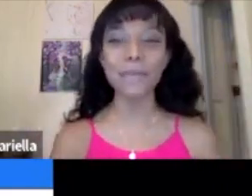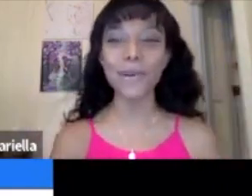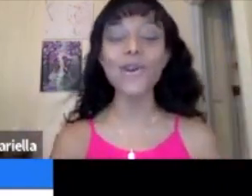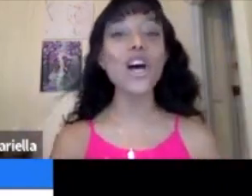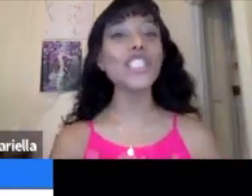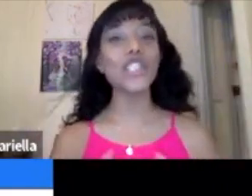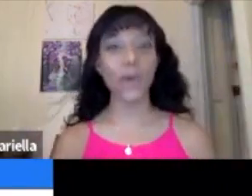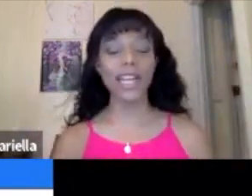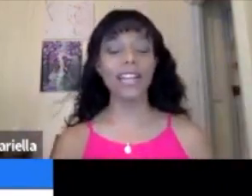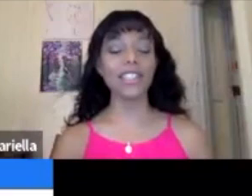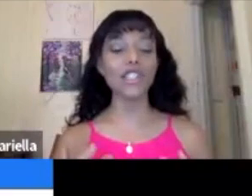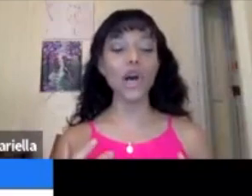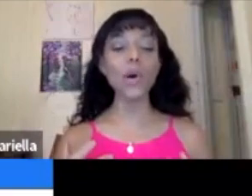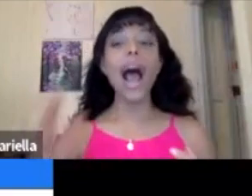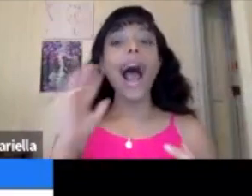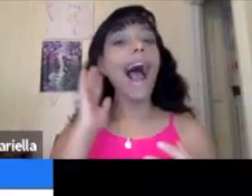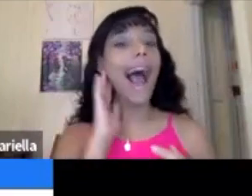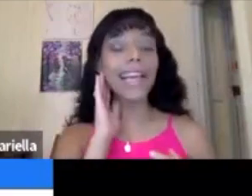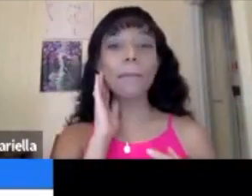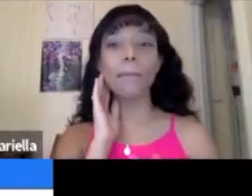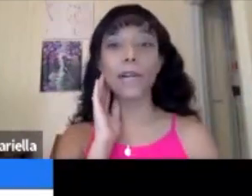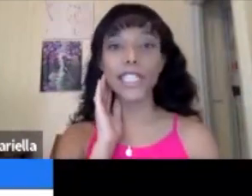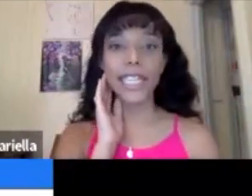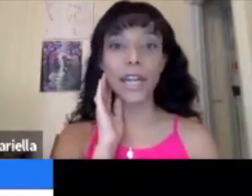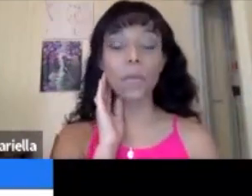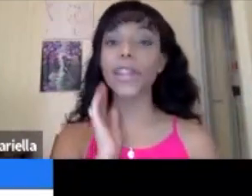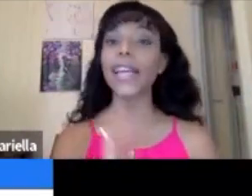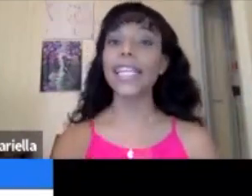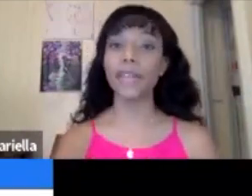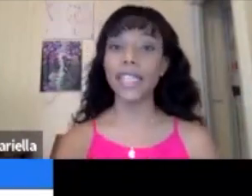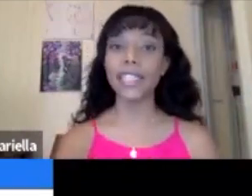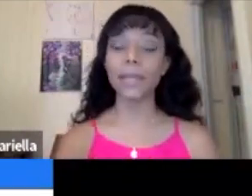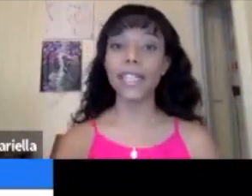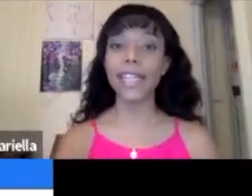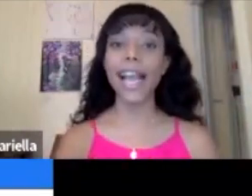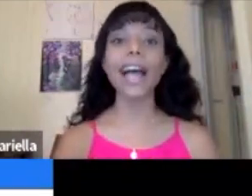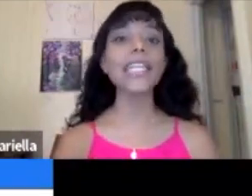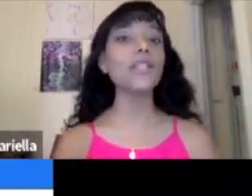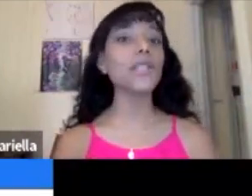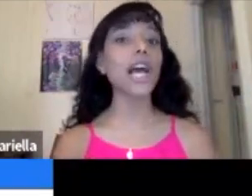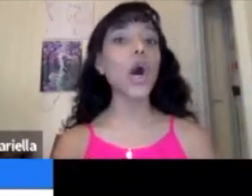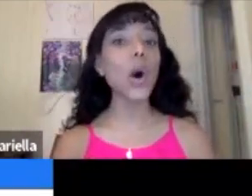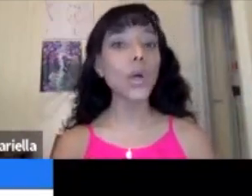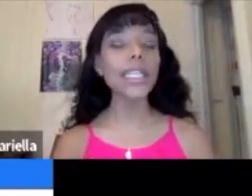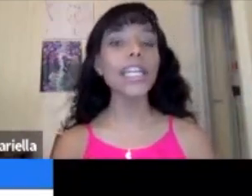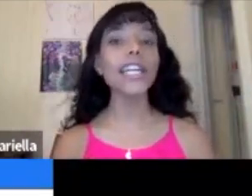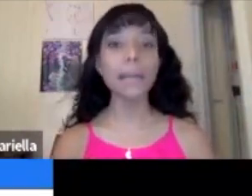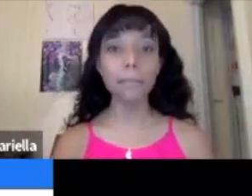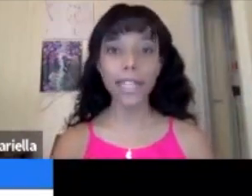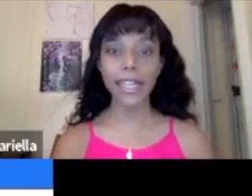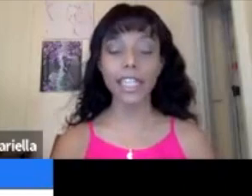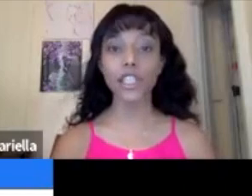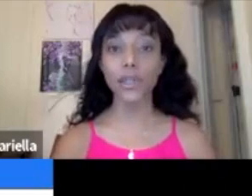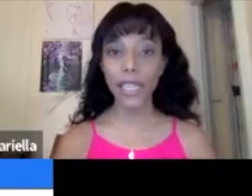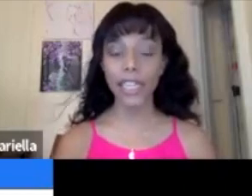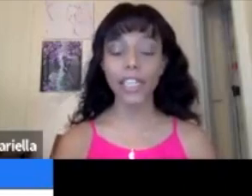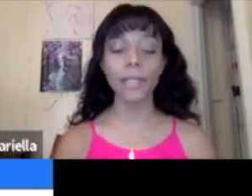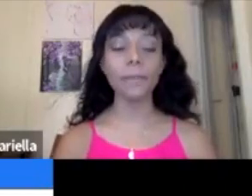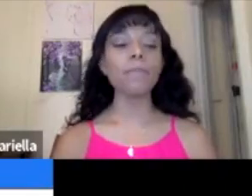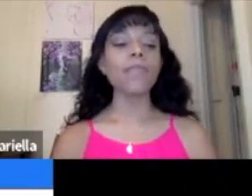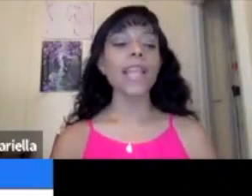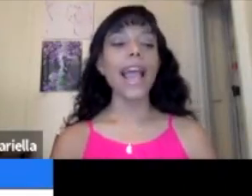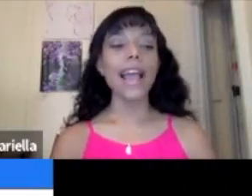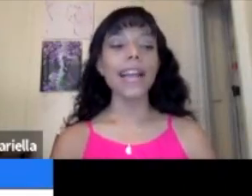new people joining us. So I am a person with a hearing disability. I use a cochlear implant to